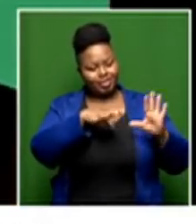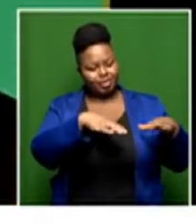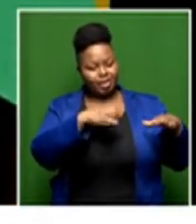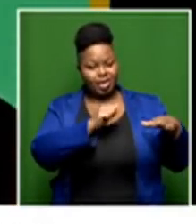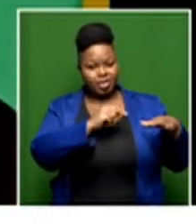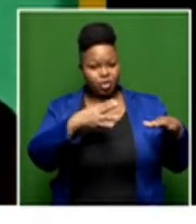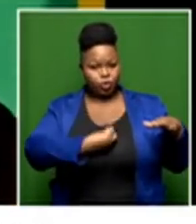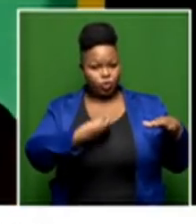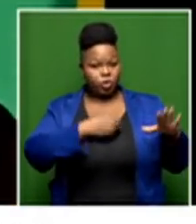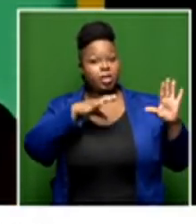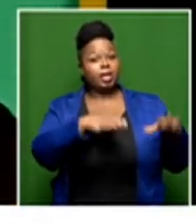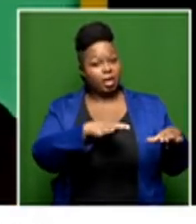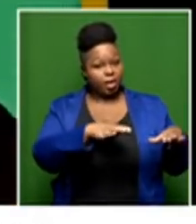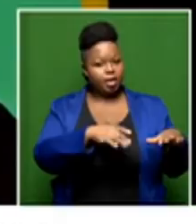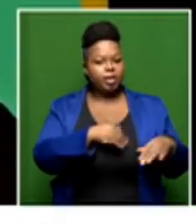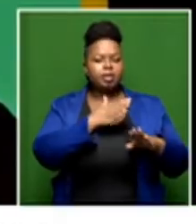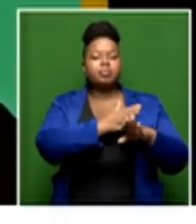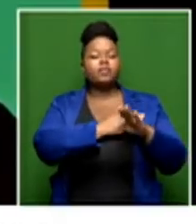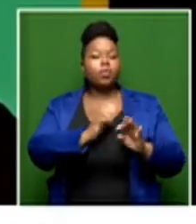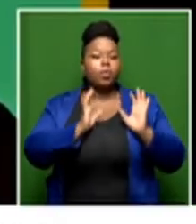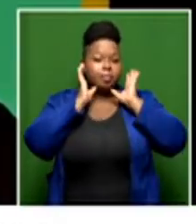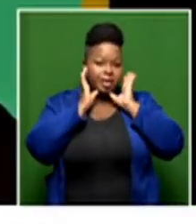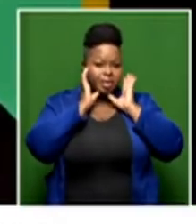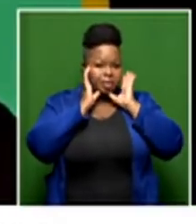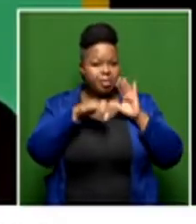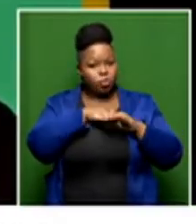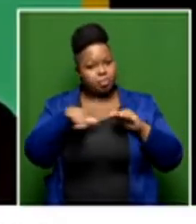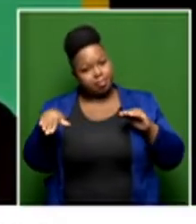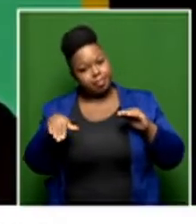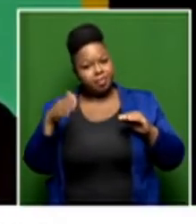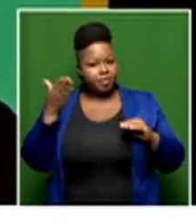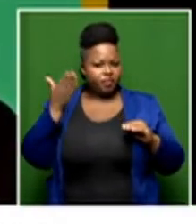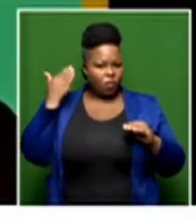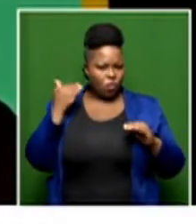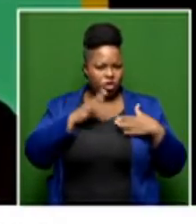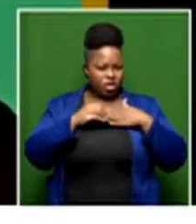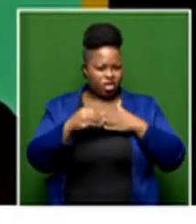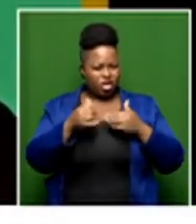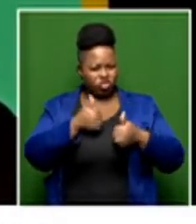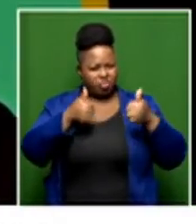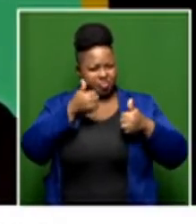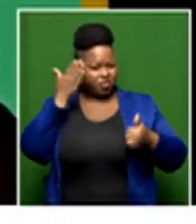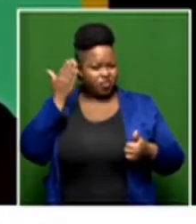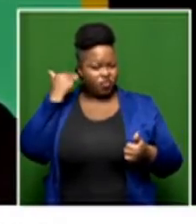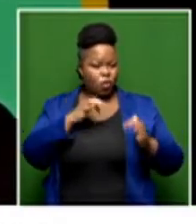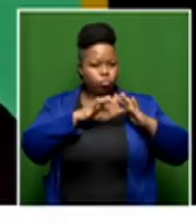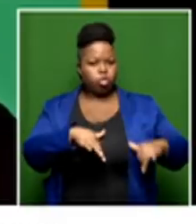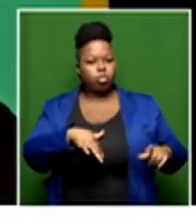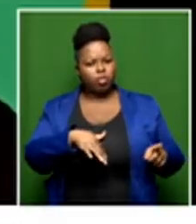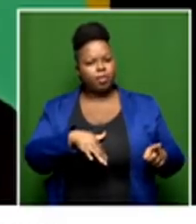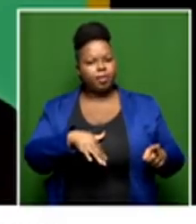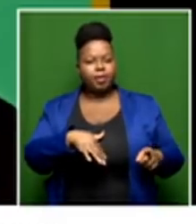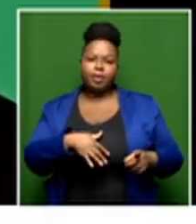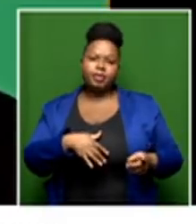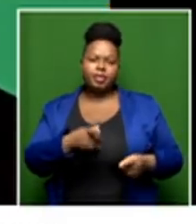Youth League even before Julius Malema's Youth League was disbanded, the leadership of that league was disbanded.